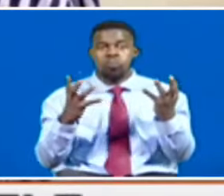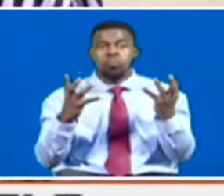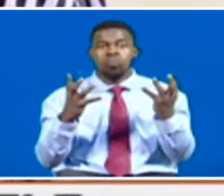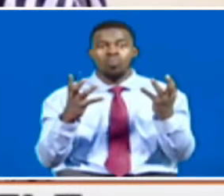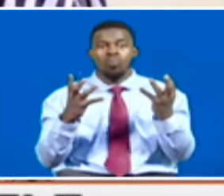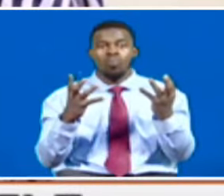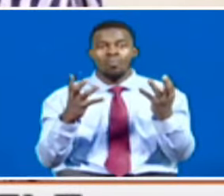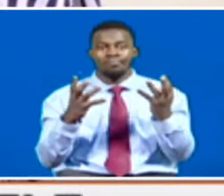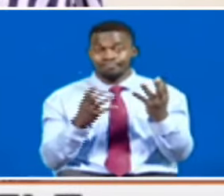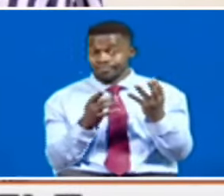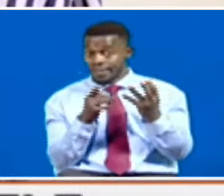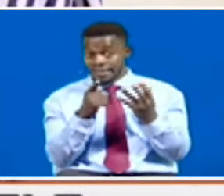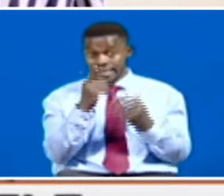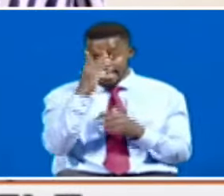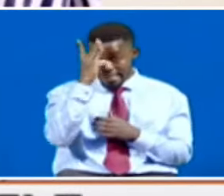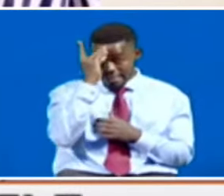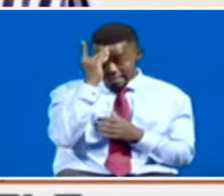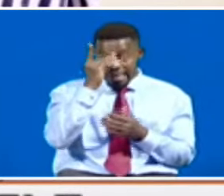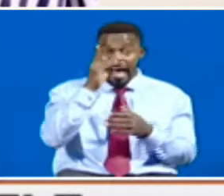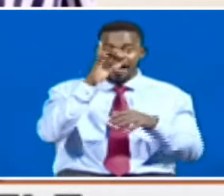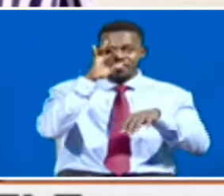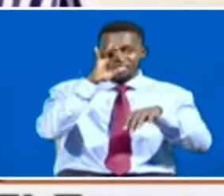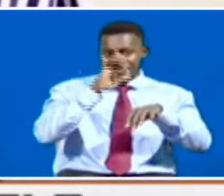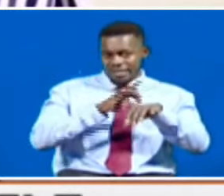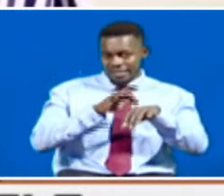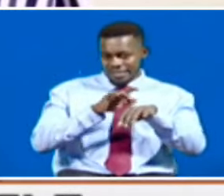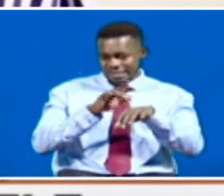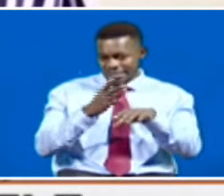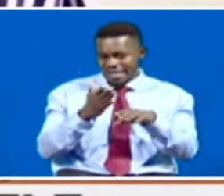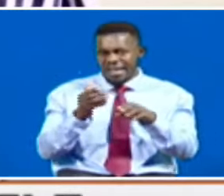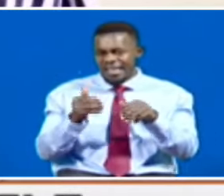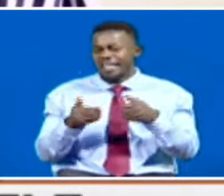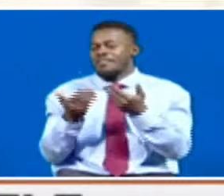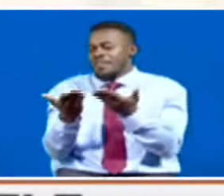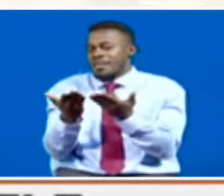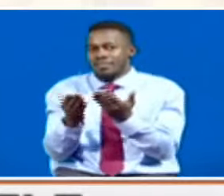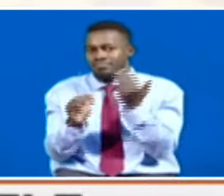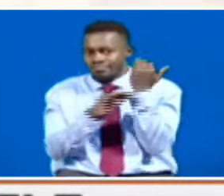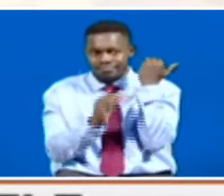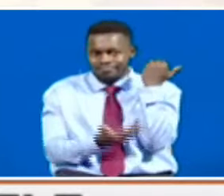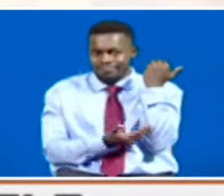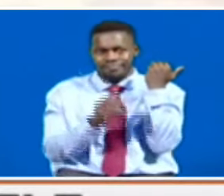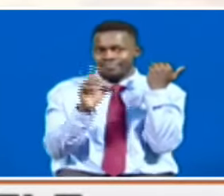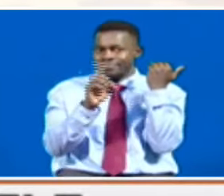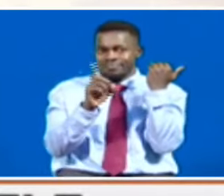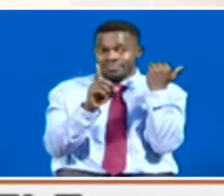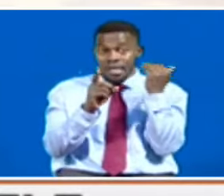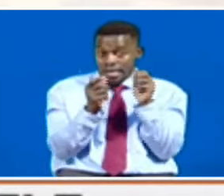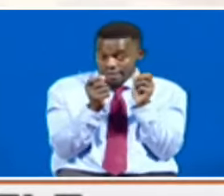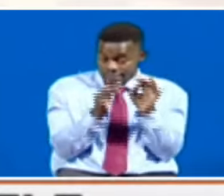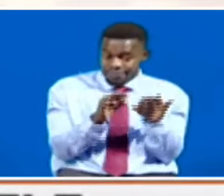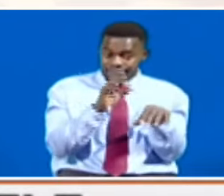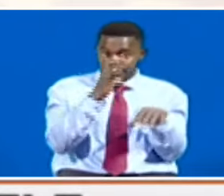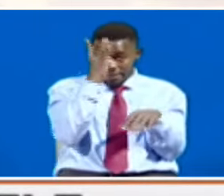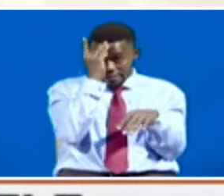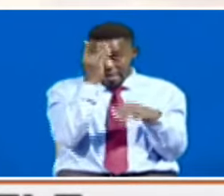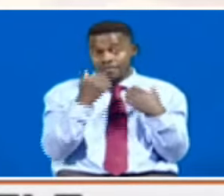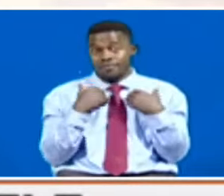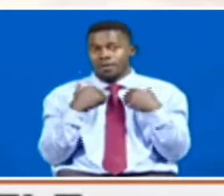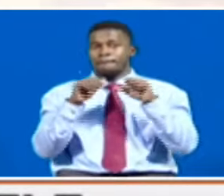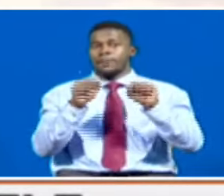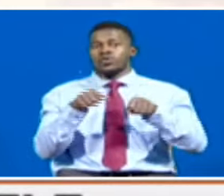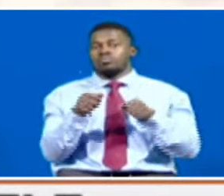Luckily, hydrocele doesn't affect one's fertility, and in the process, Mazera was able to sire his eight children